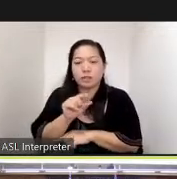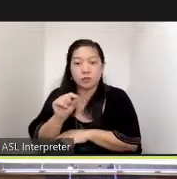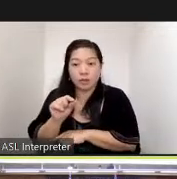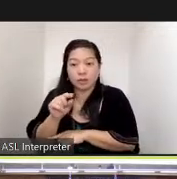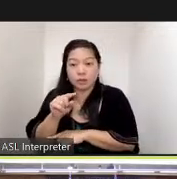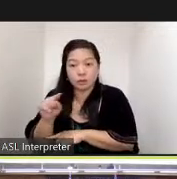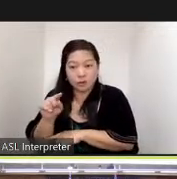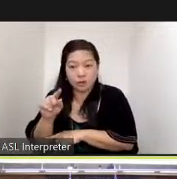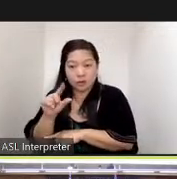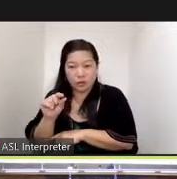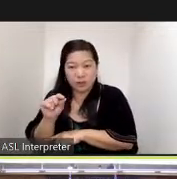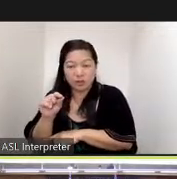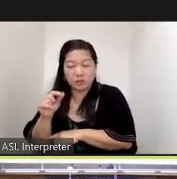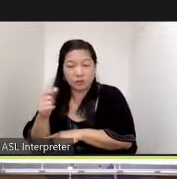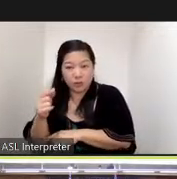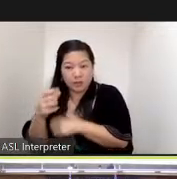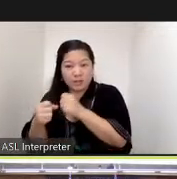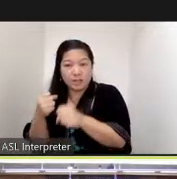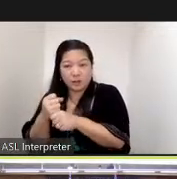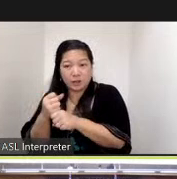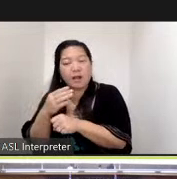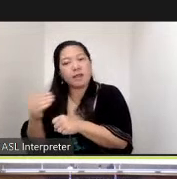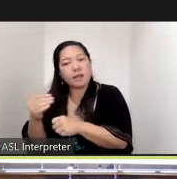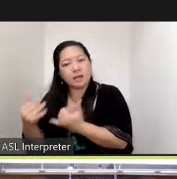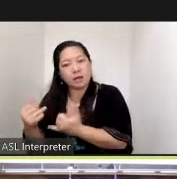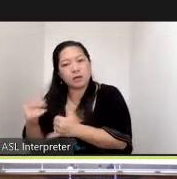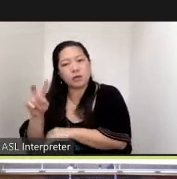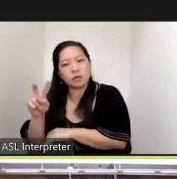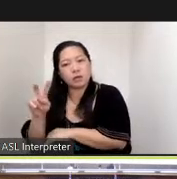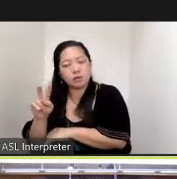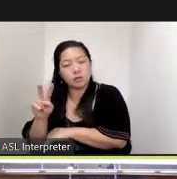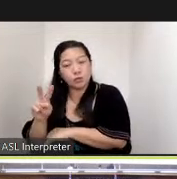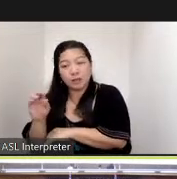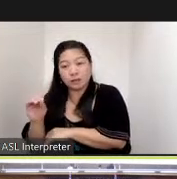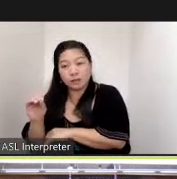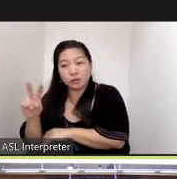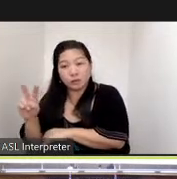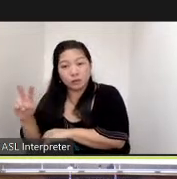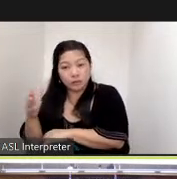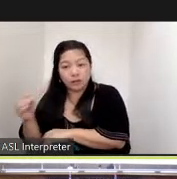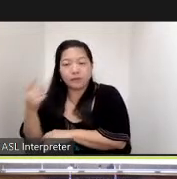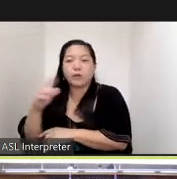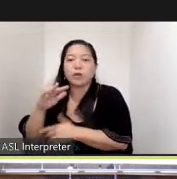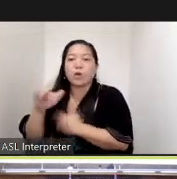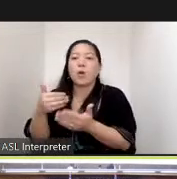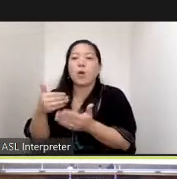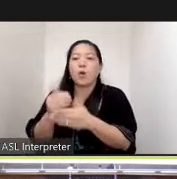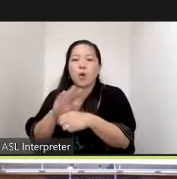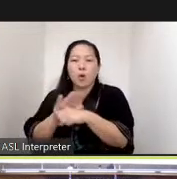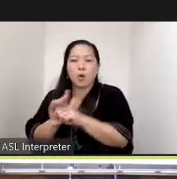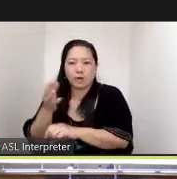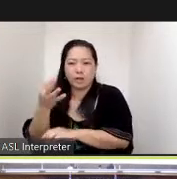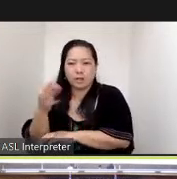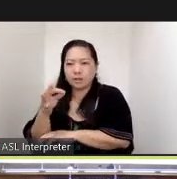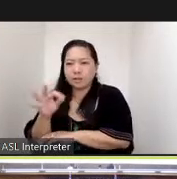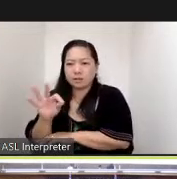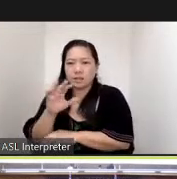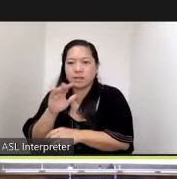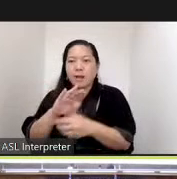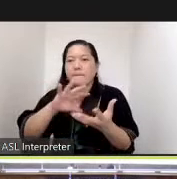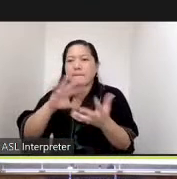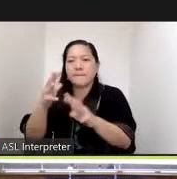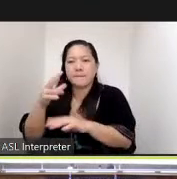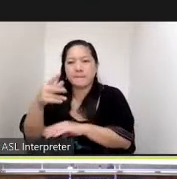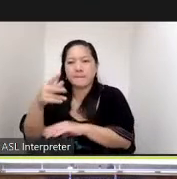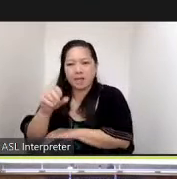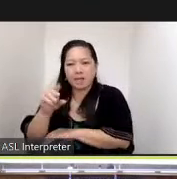and 2022. For the entire pandemic, the total by age, the cases were highest among